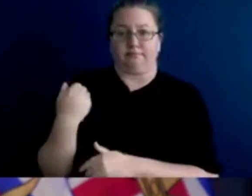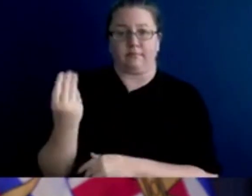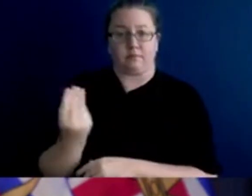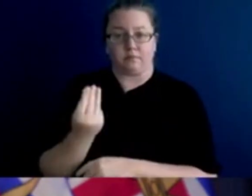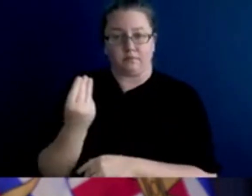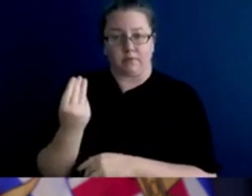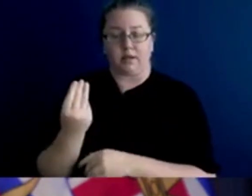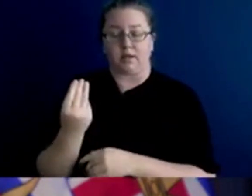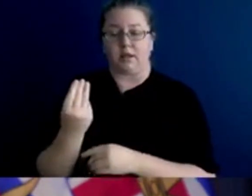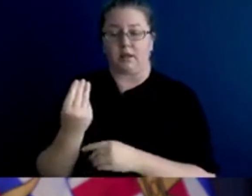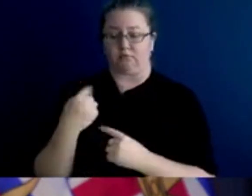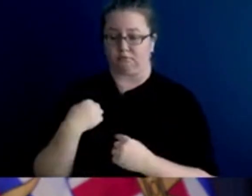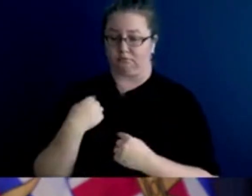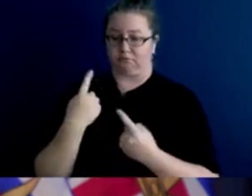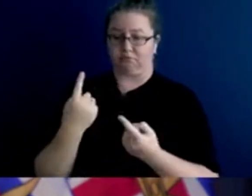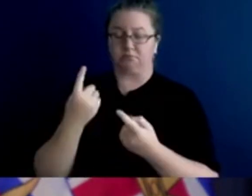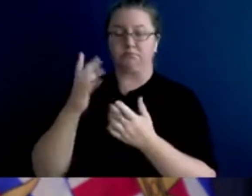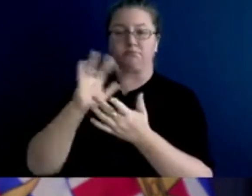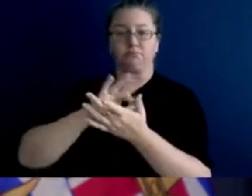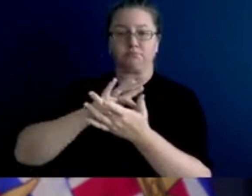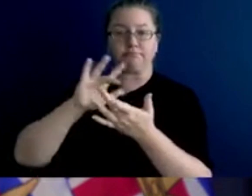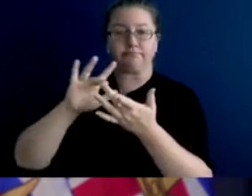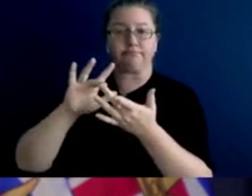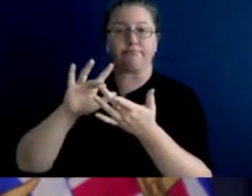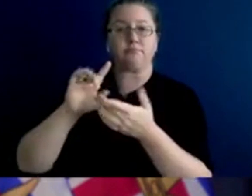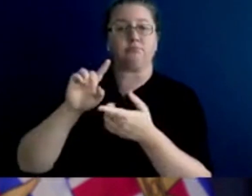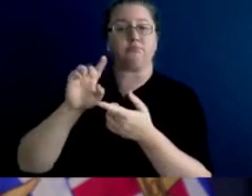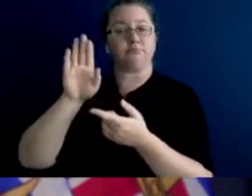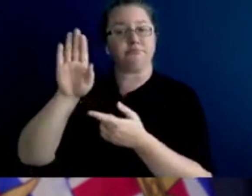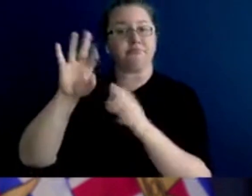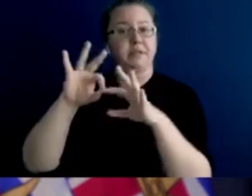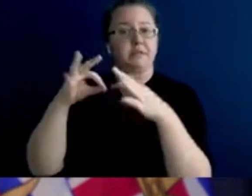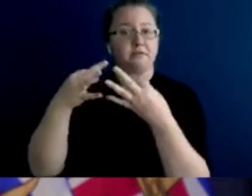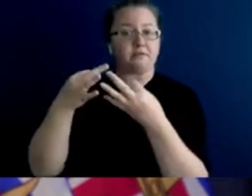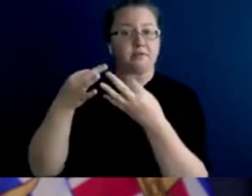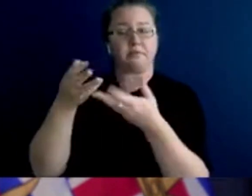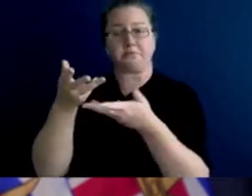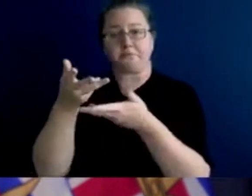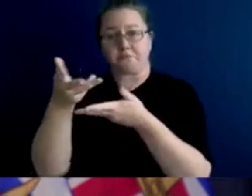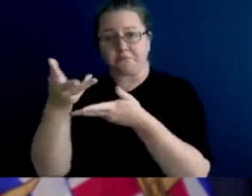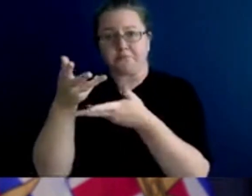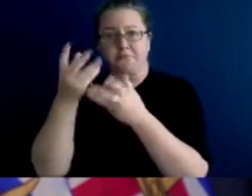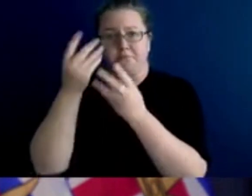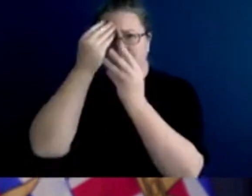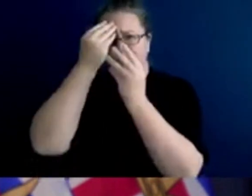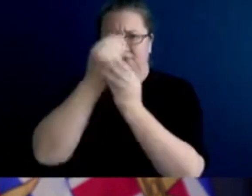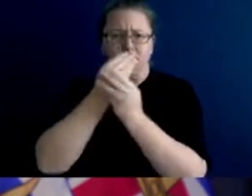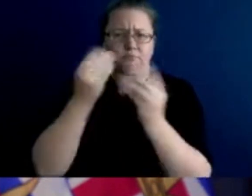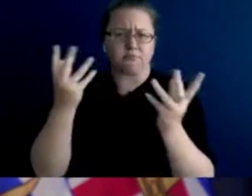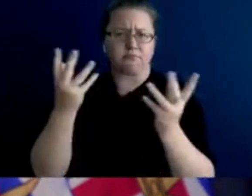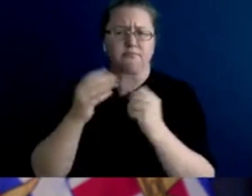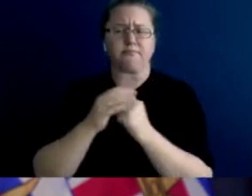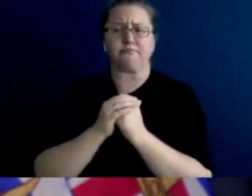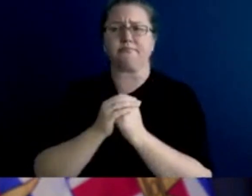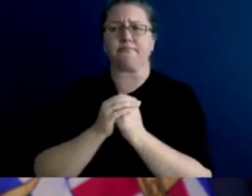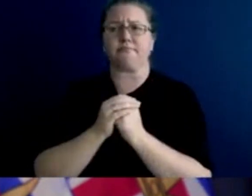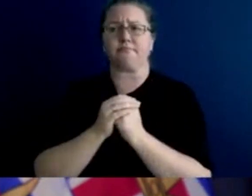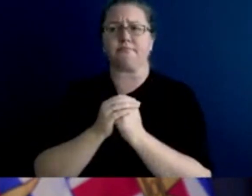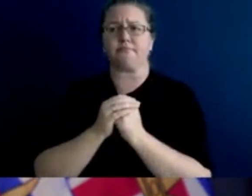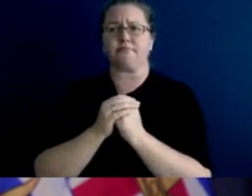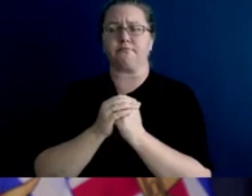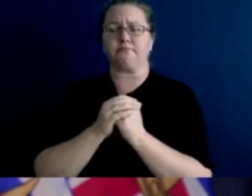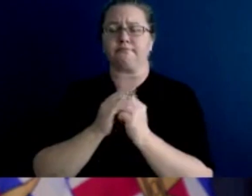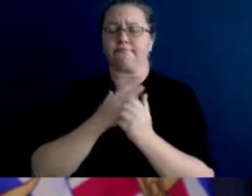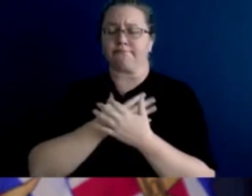of whom were in the Fraser Health Region. But I also want to express our condolences and our